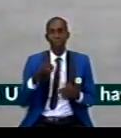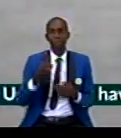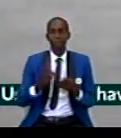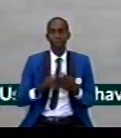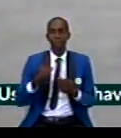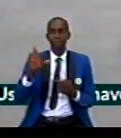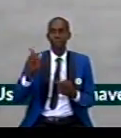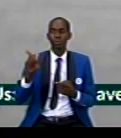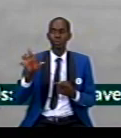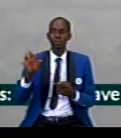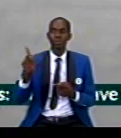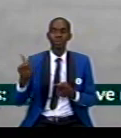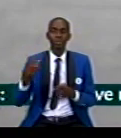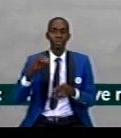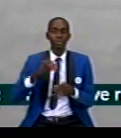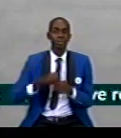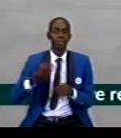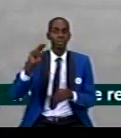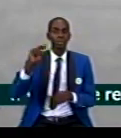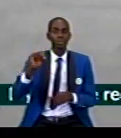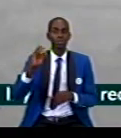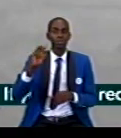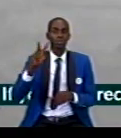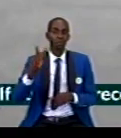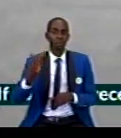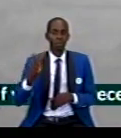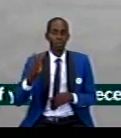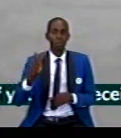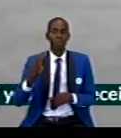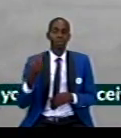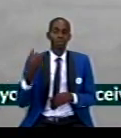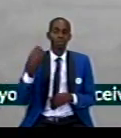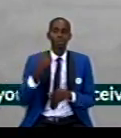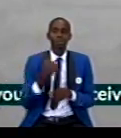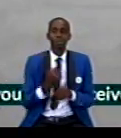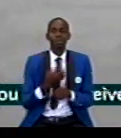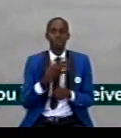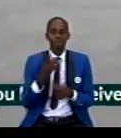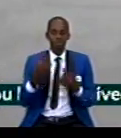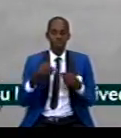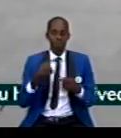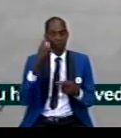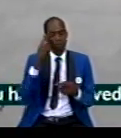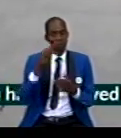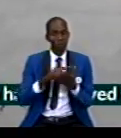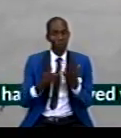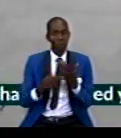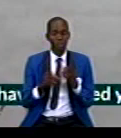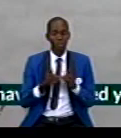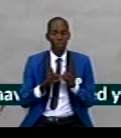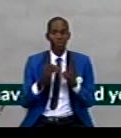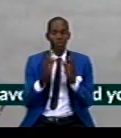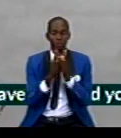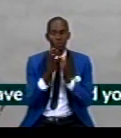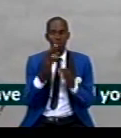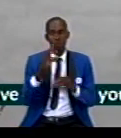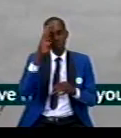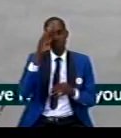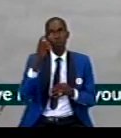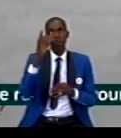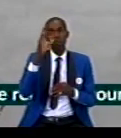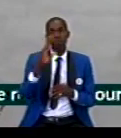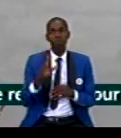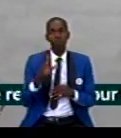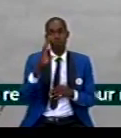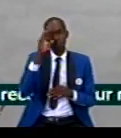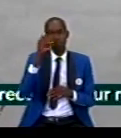I came to the program, and during the prayers of the pastor, he said we should place our hands to the area